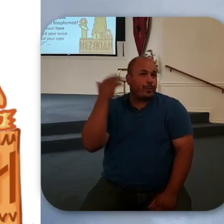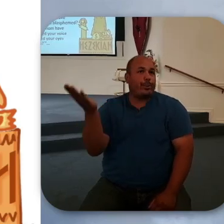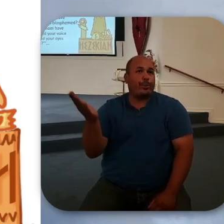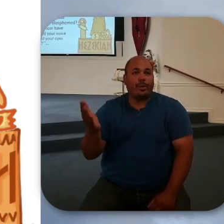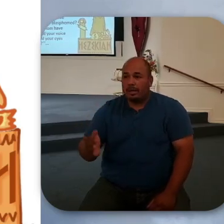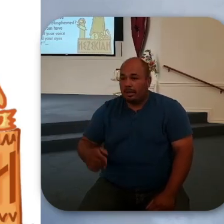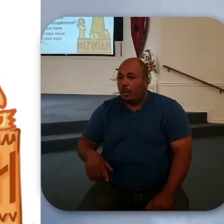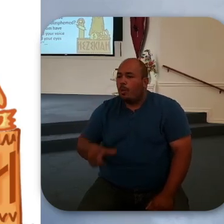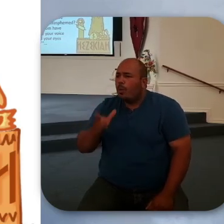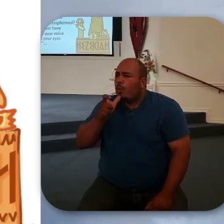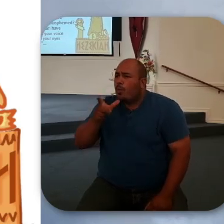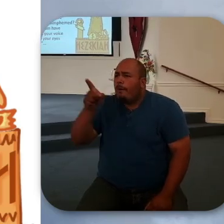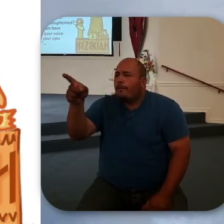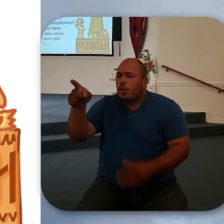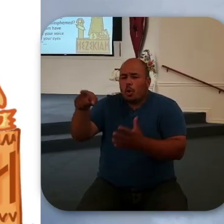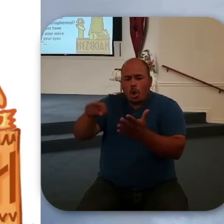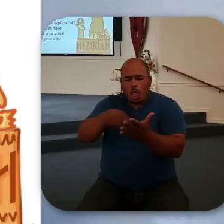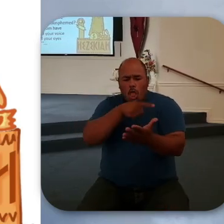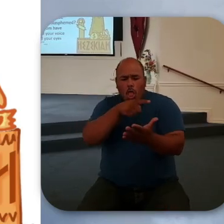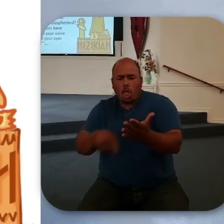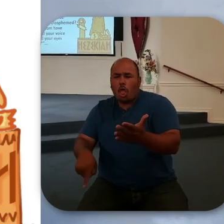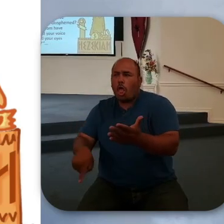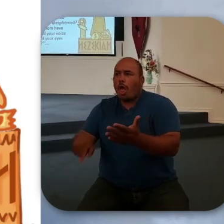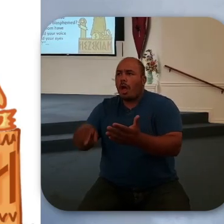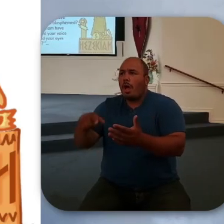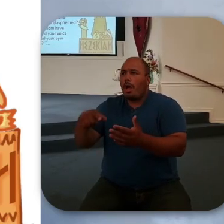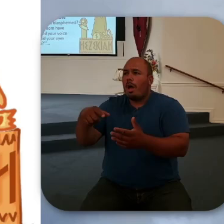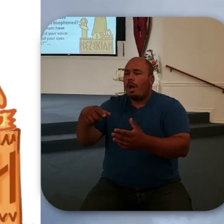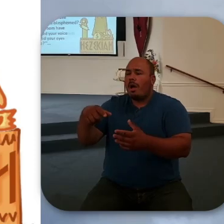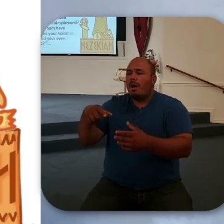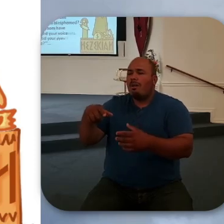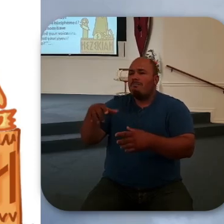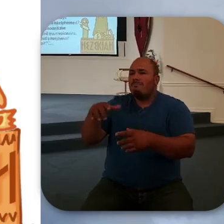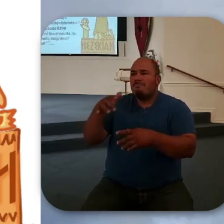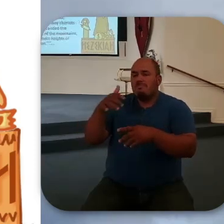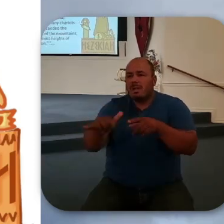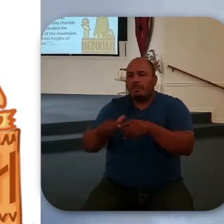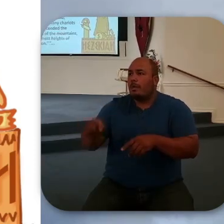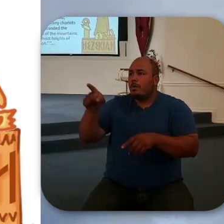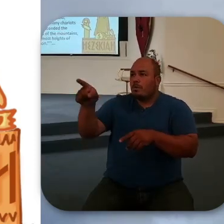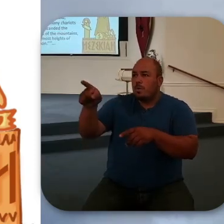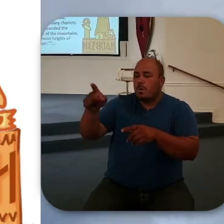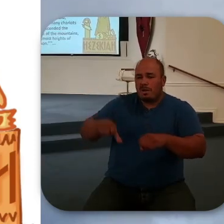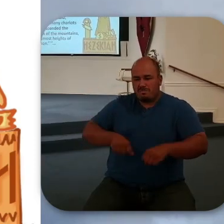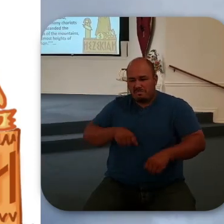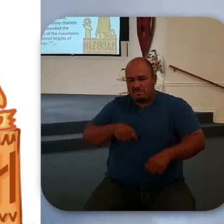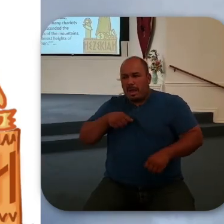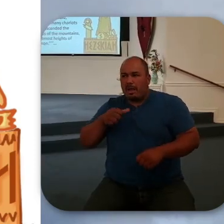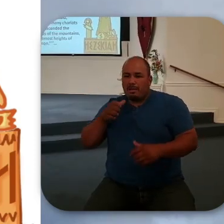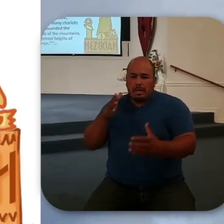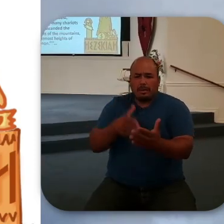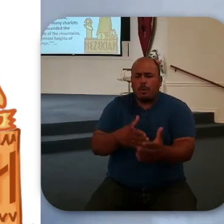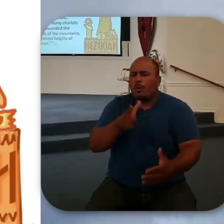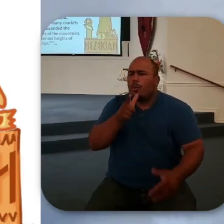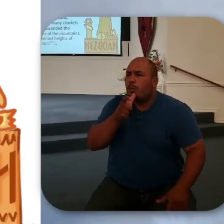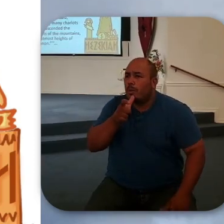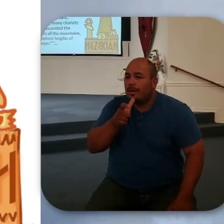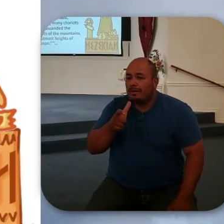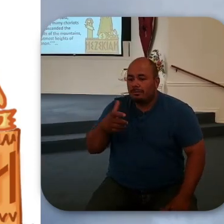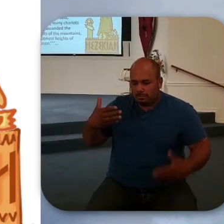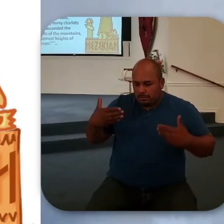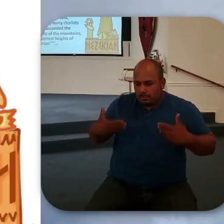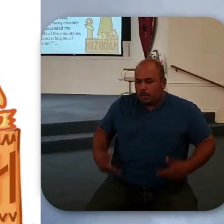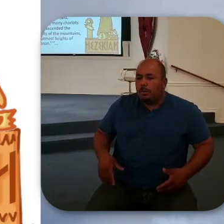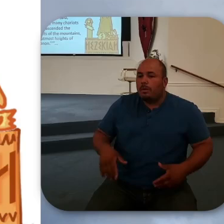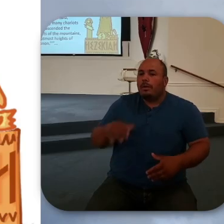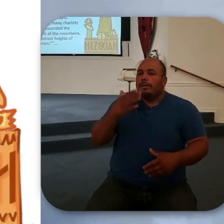and blasphemed? Against whom have you raised your voice and lifted your eyes in pride? Against the Holy One of Israel. By